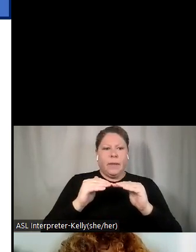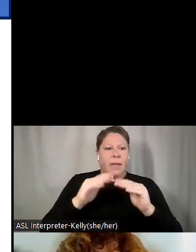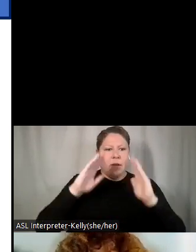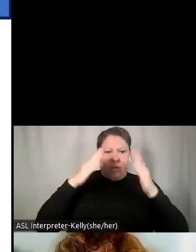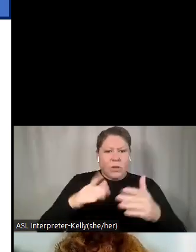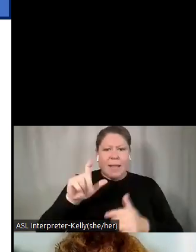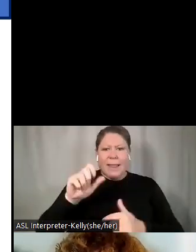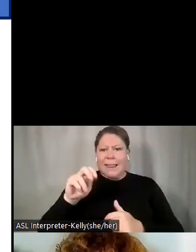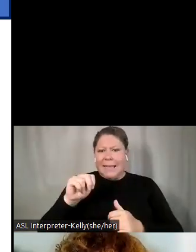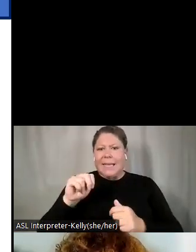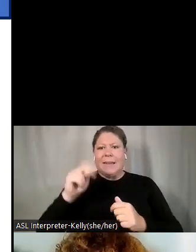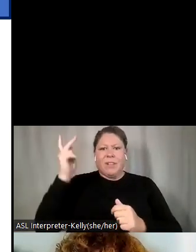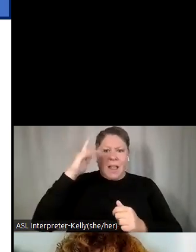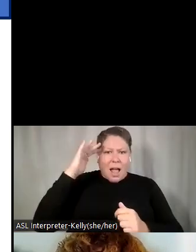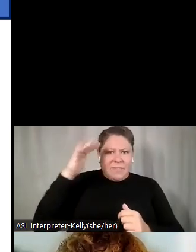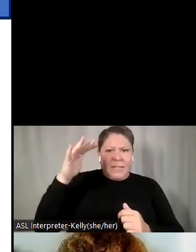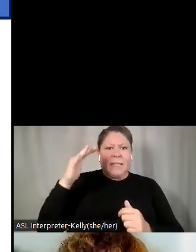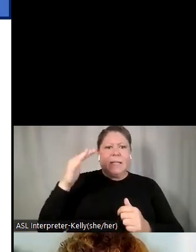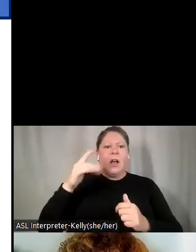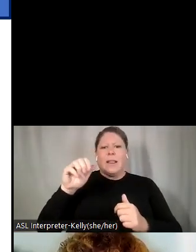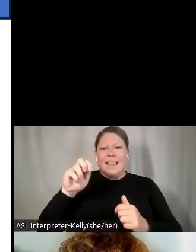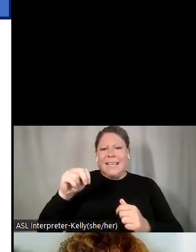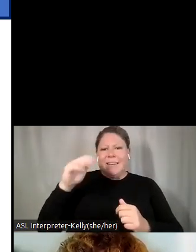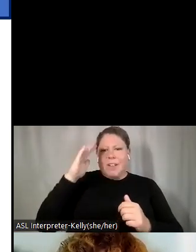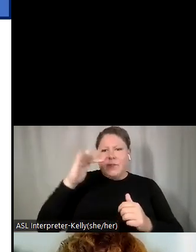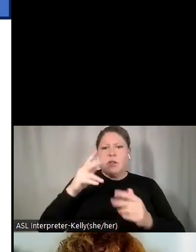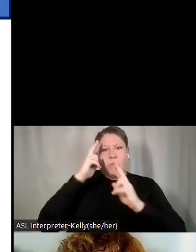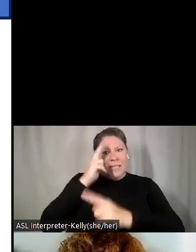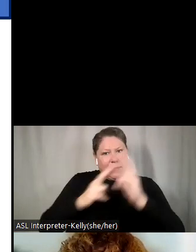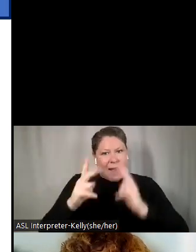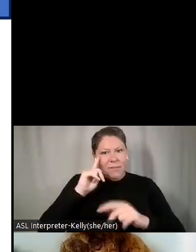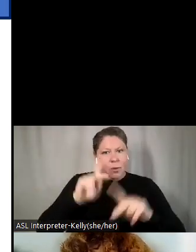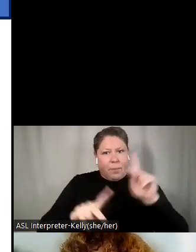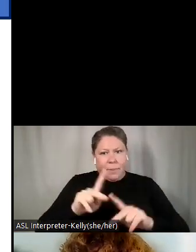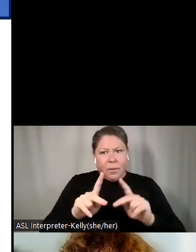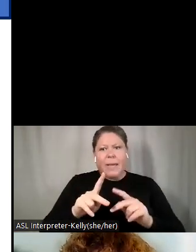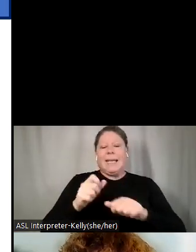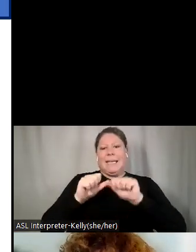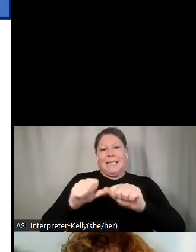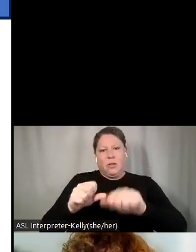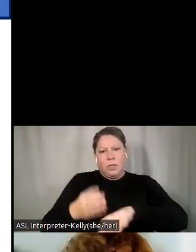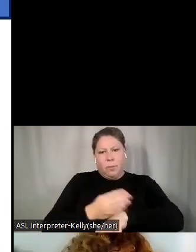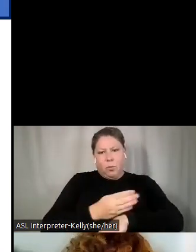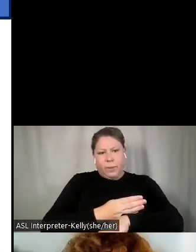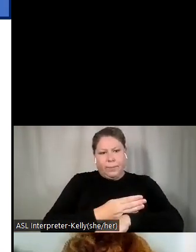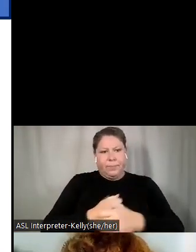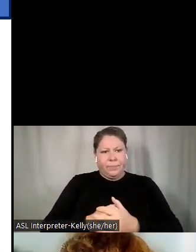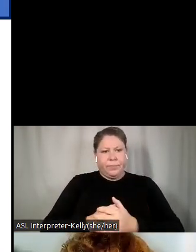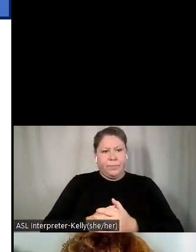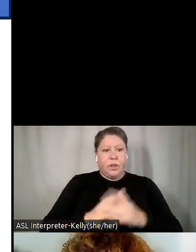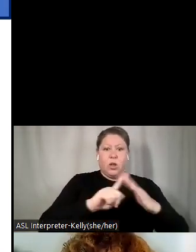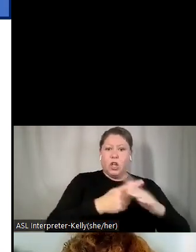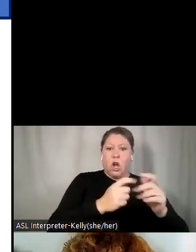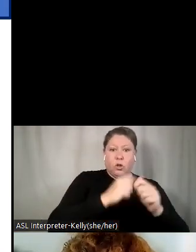these lean core values of respect for people and continuous improvement. It starts here in the strategic map, which is something that all